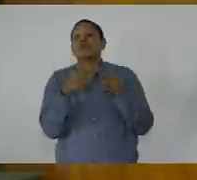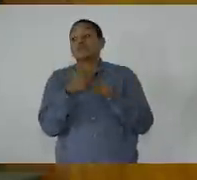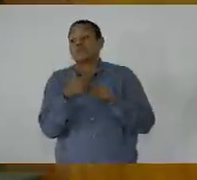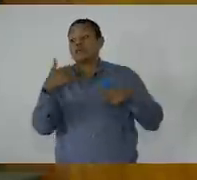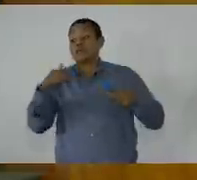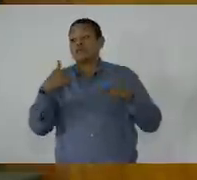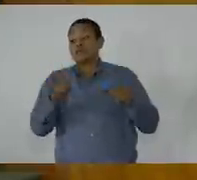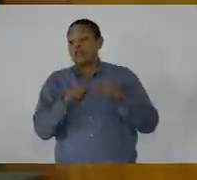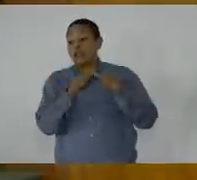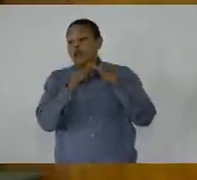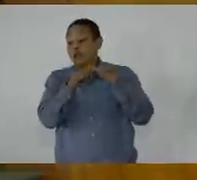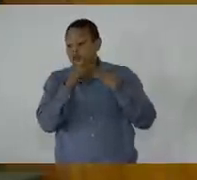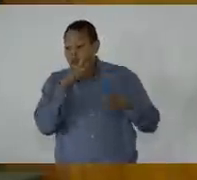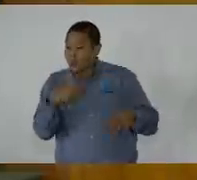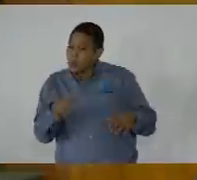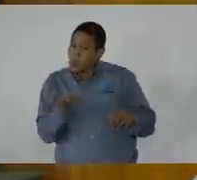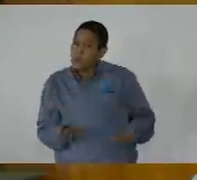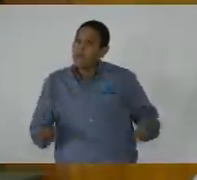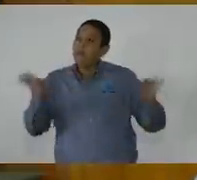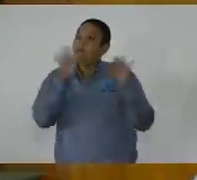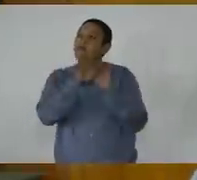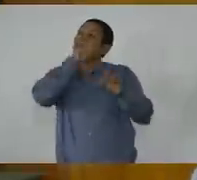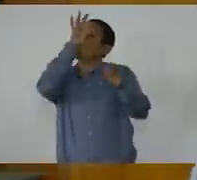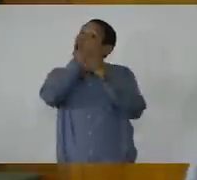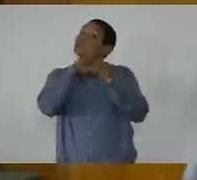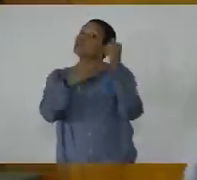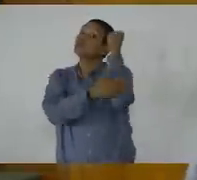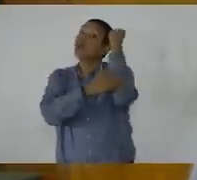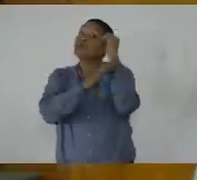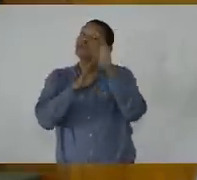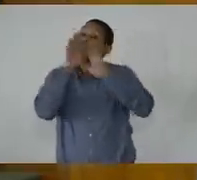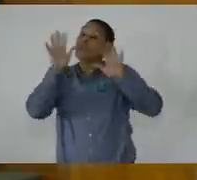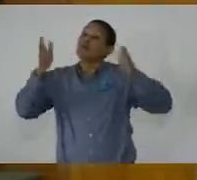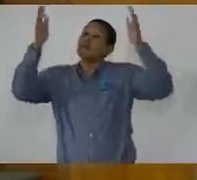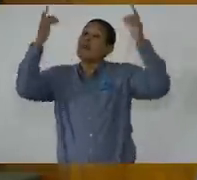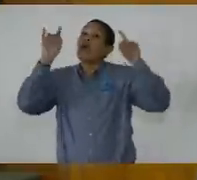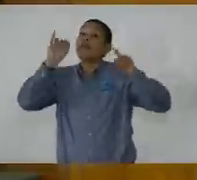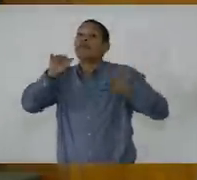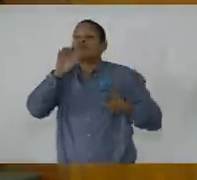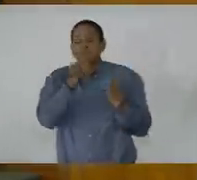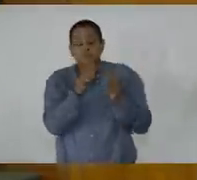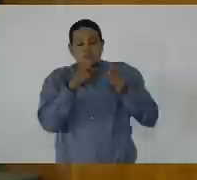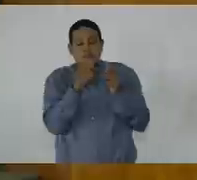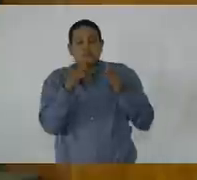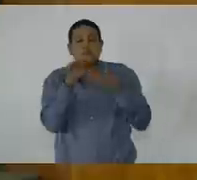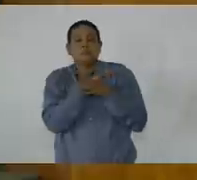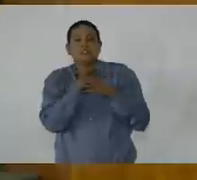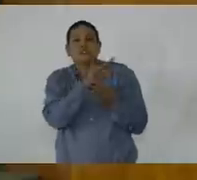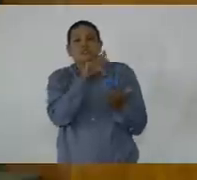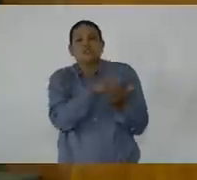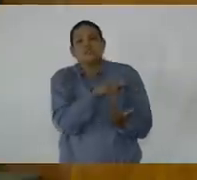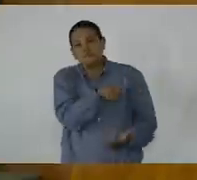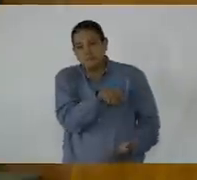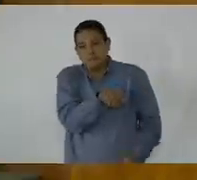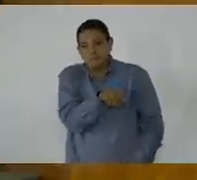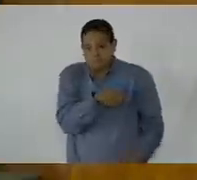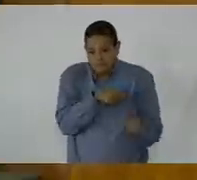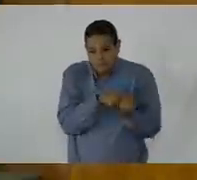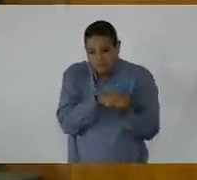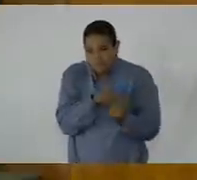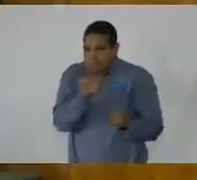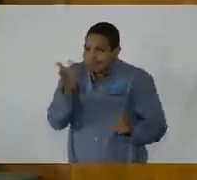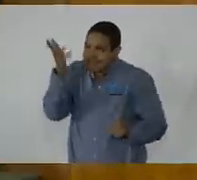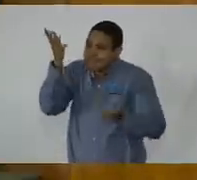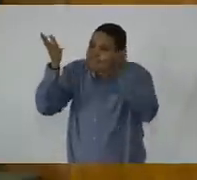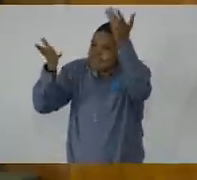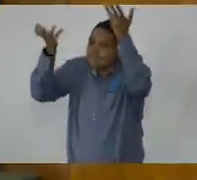to make significant contribution to national development. That is the micro, small, and medium-sized enterprise, commonly